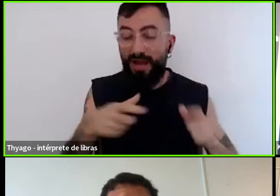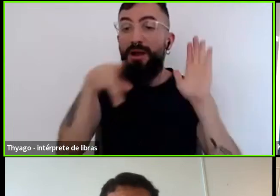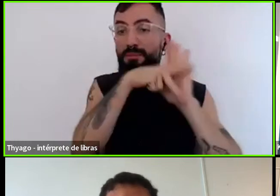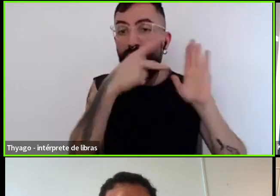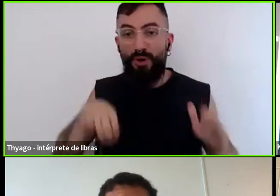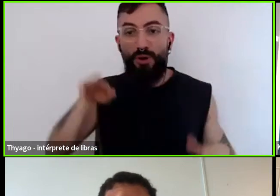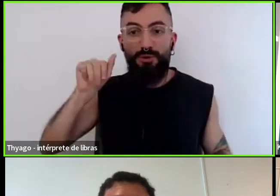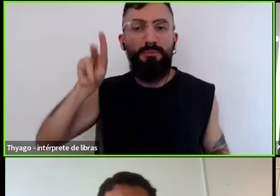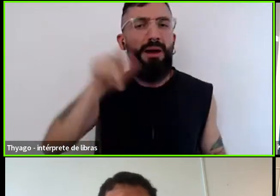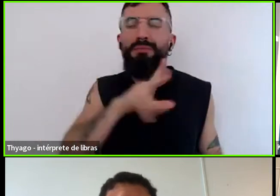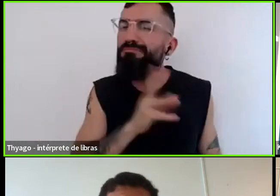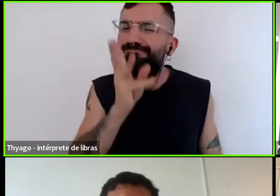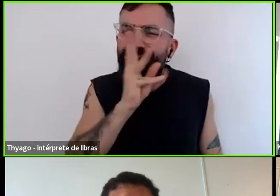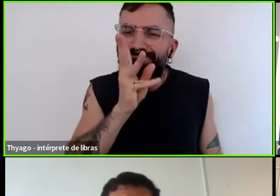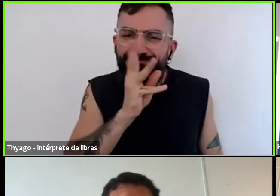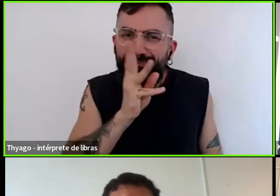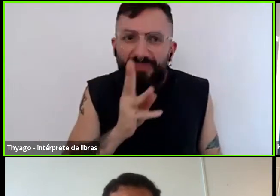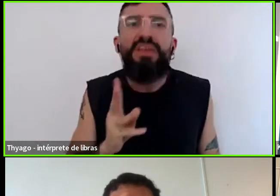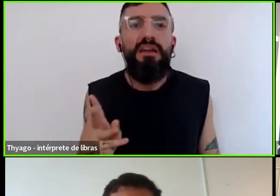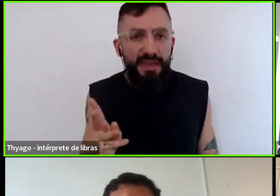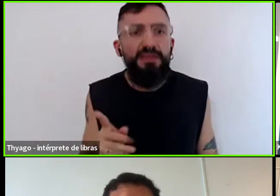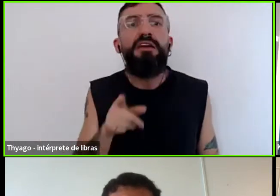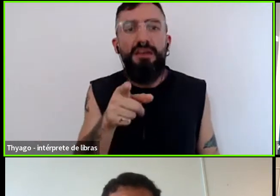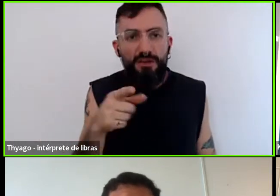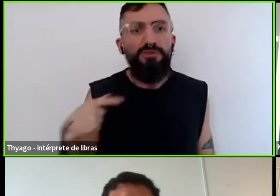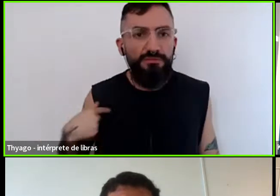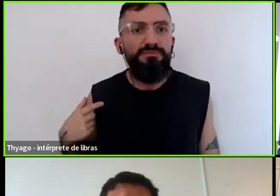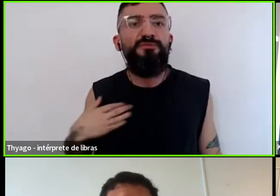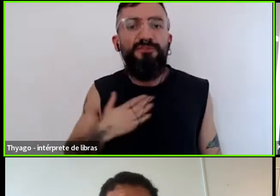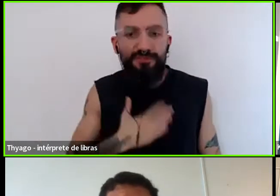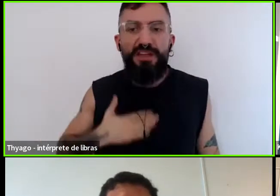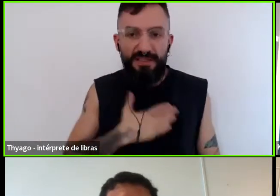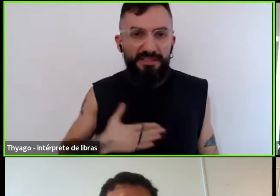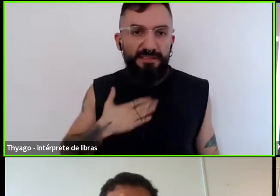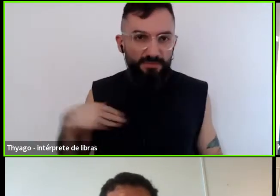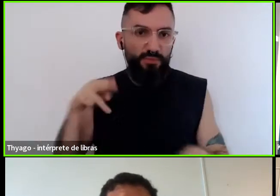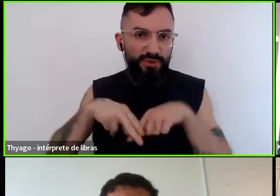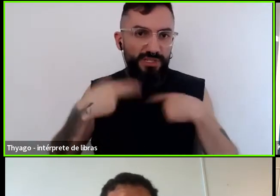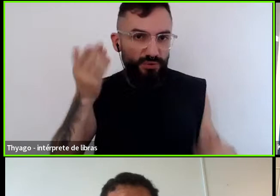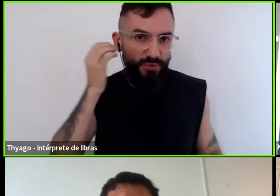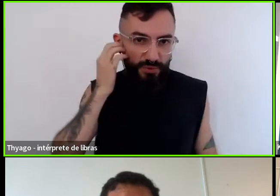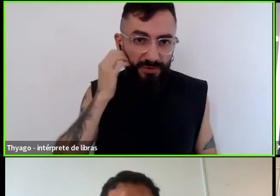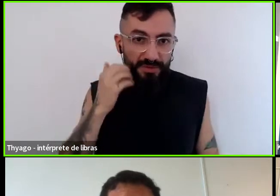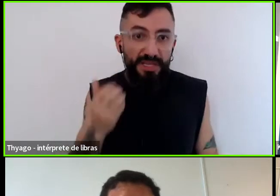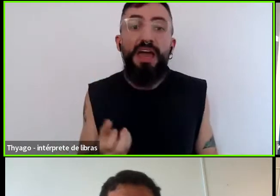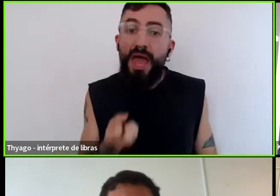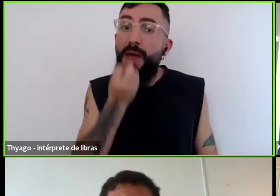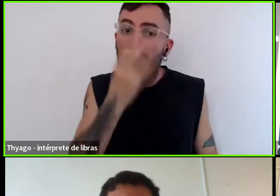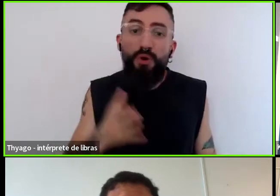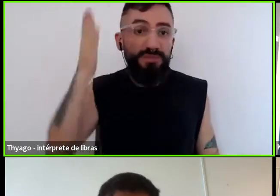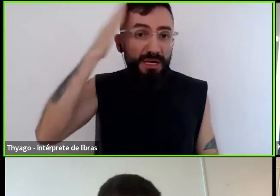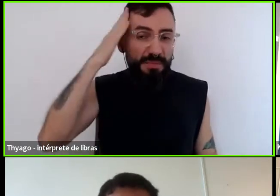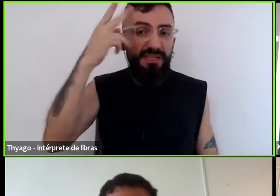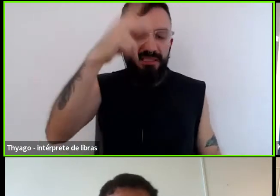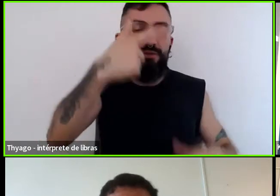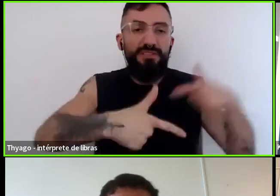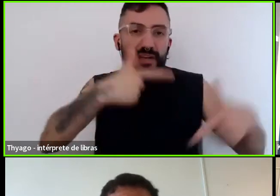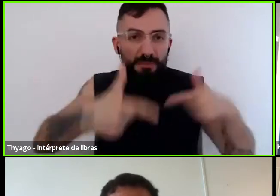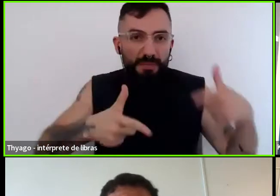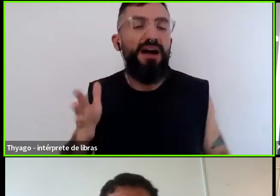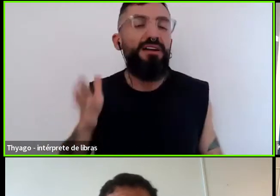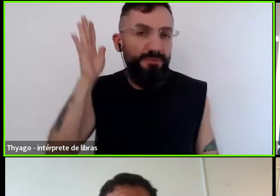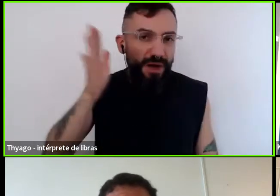really fascinating and really helpful. So it's good to know that you are working